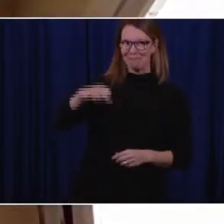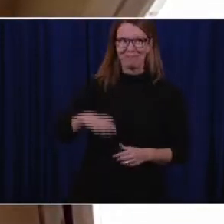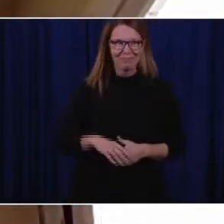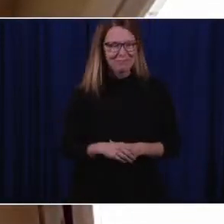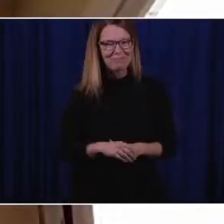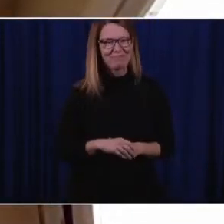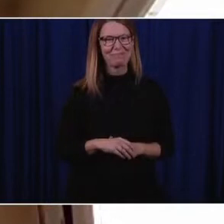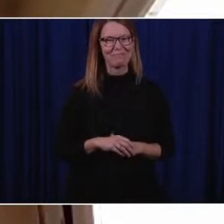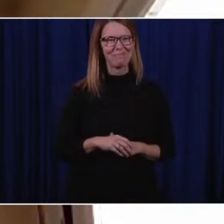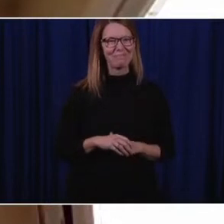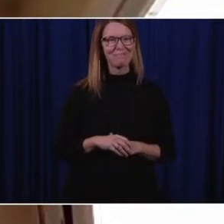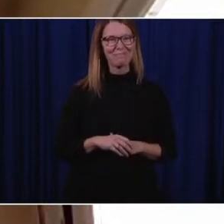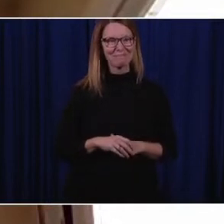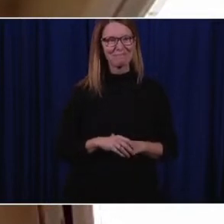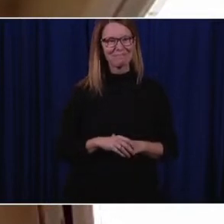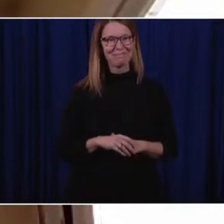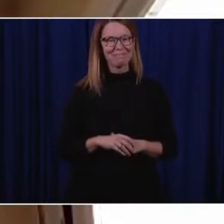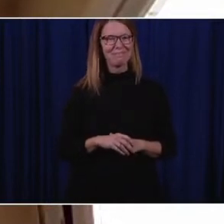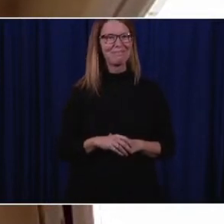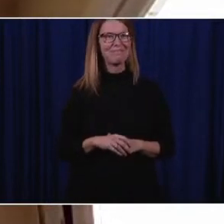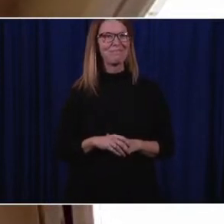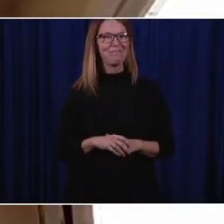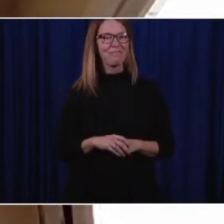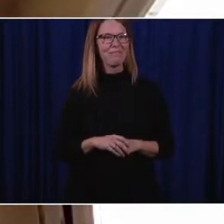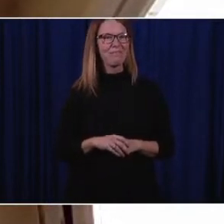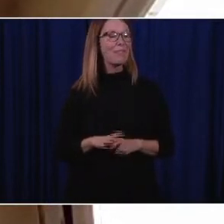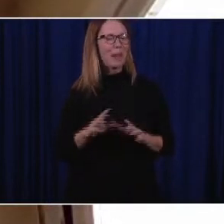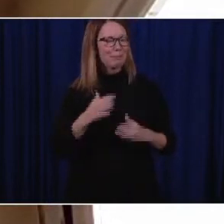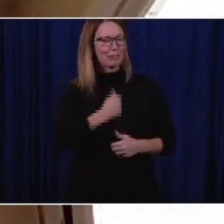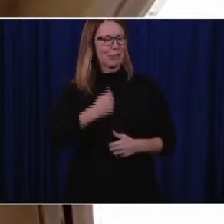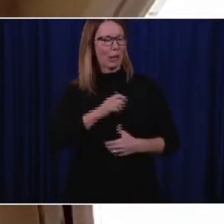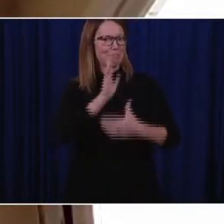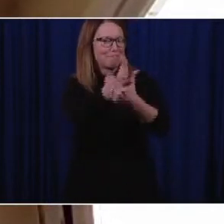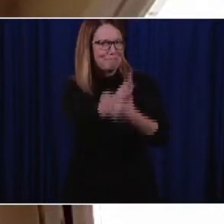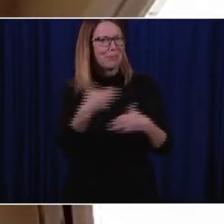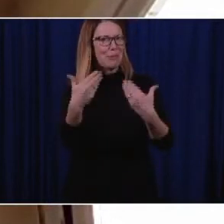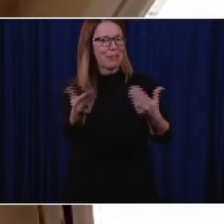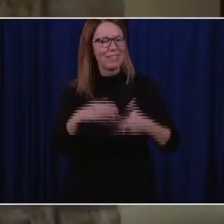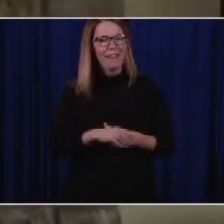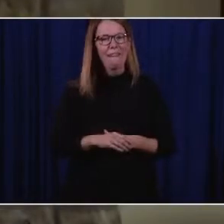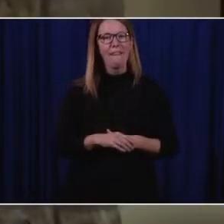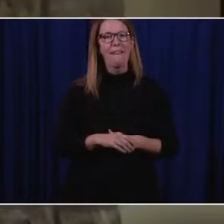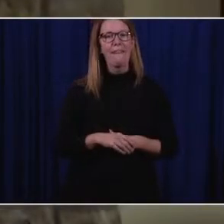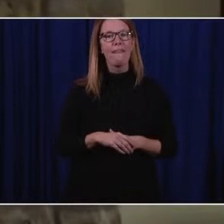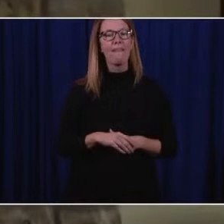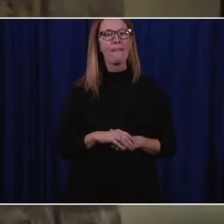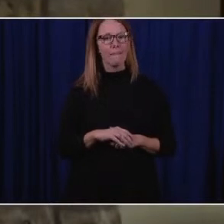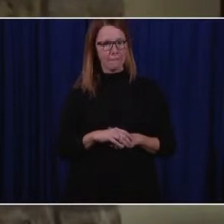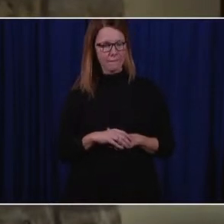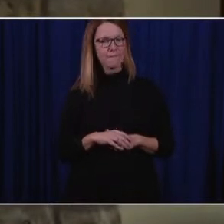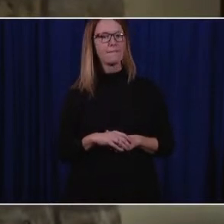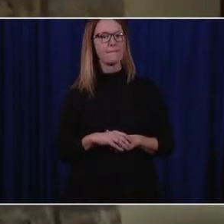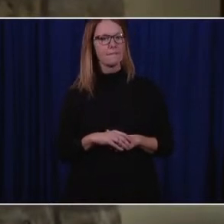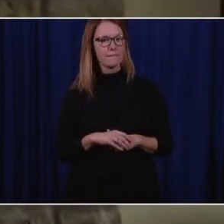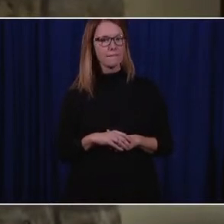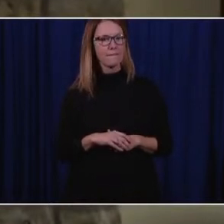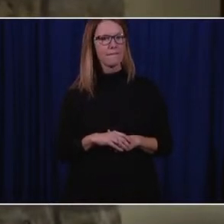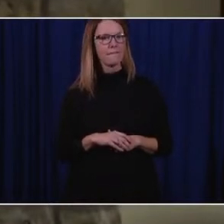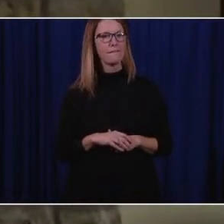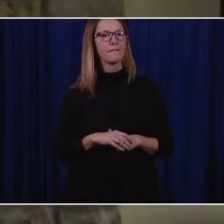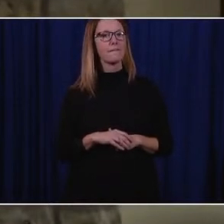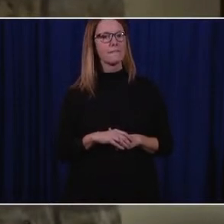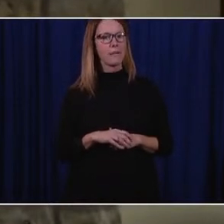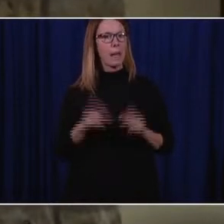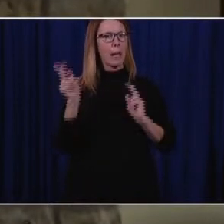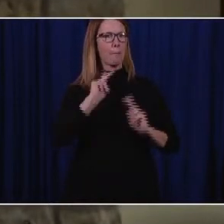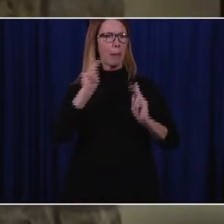Yeah. Anyways. I'm sorry. Go ahead. Yeah. So there were people packed in